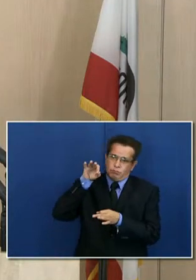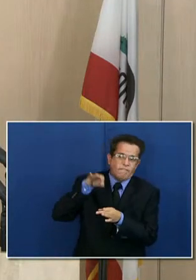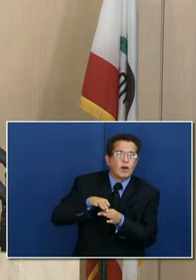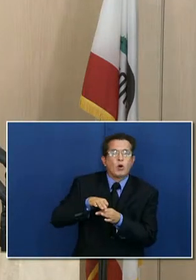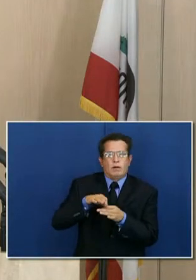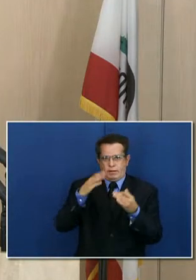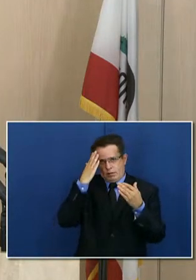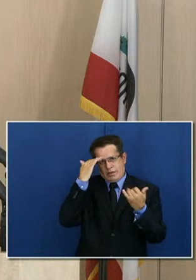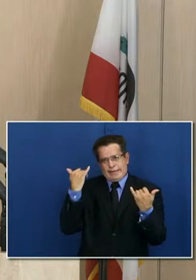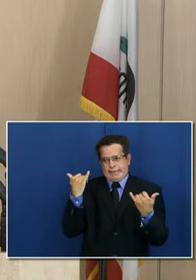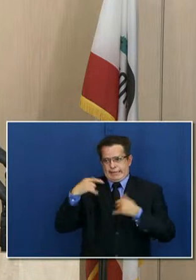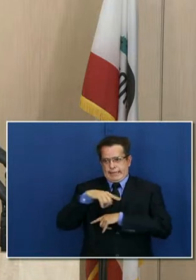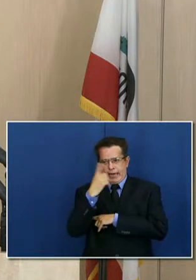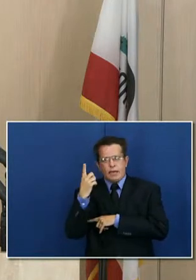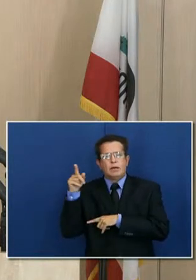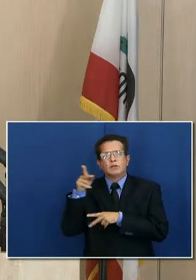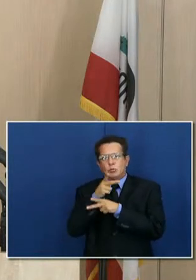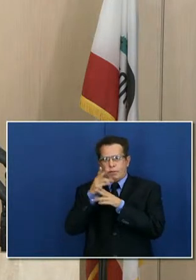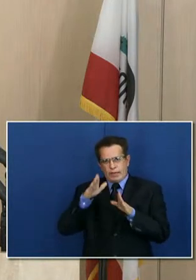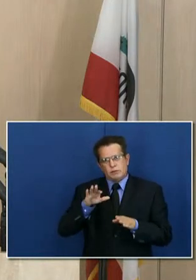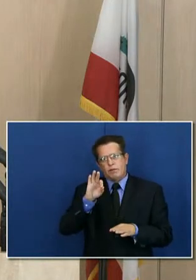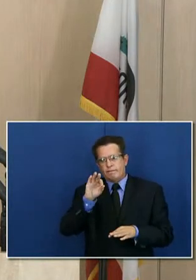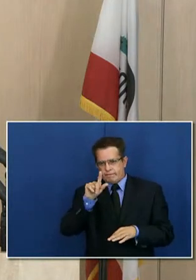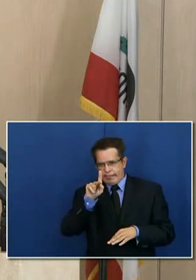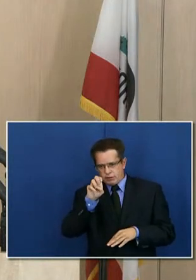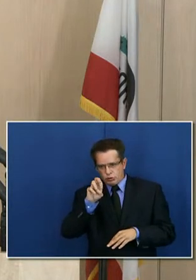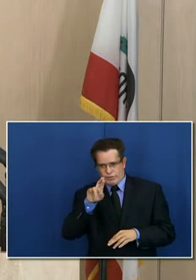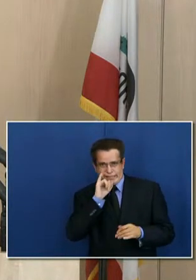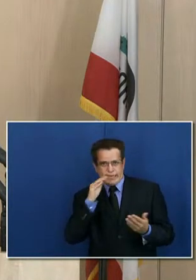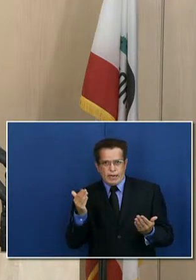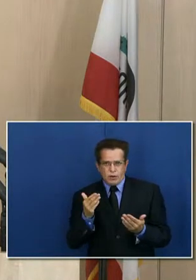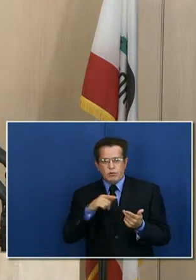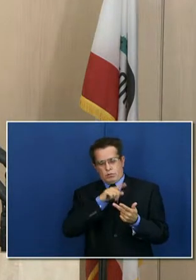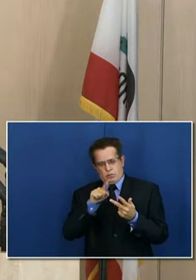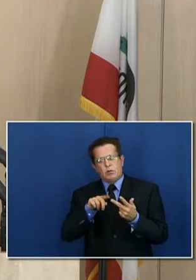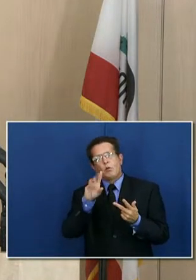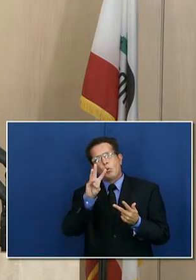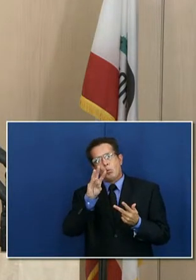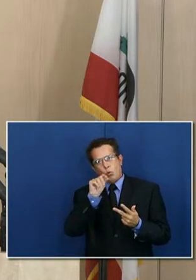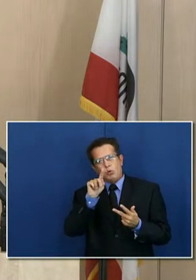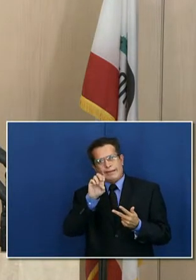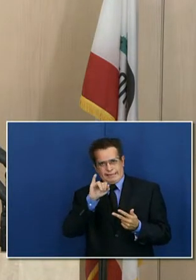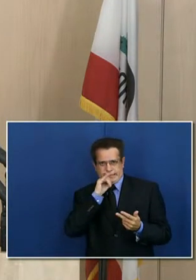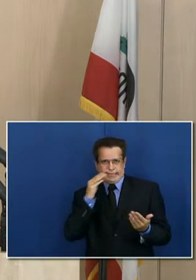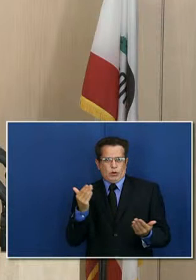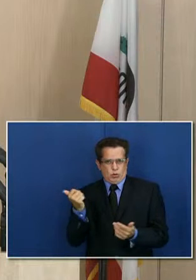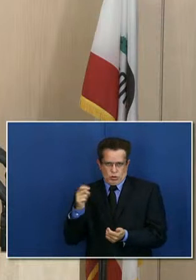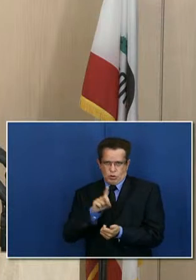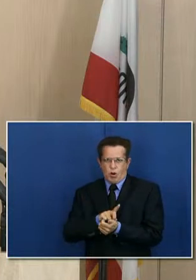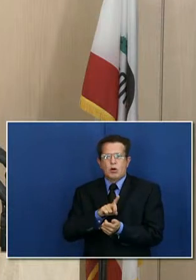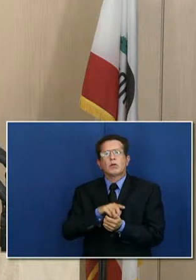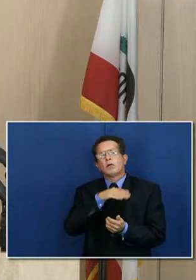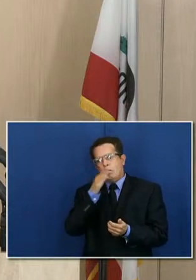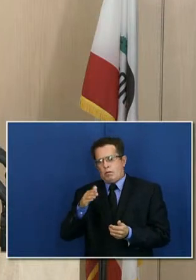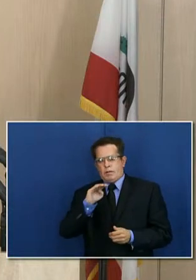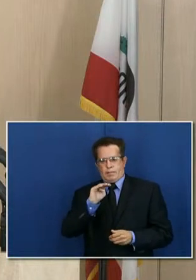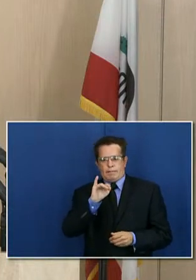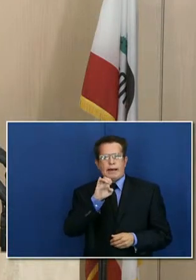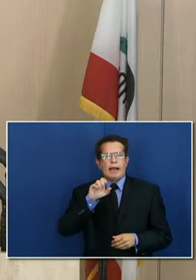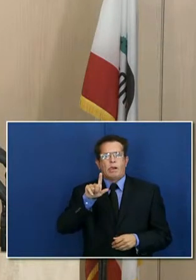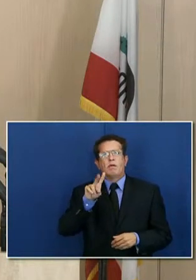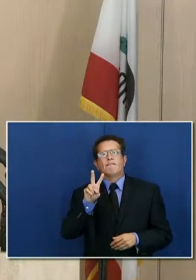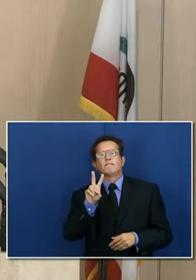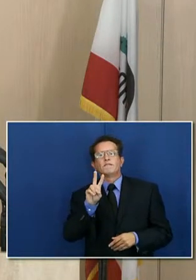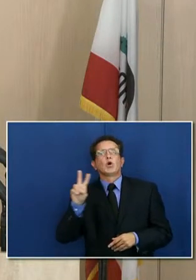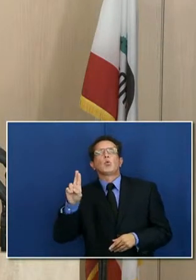to Supervisor Fletcher and Dr. Wooten, we're going to be joined by a very special guest, our own Registrar of Voters, Michael Vu, who's